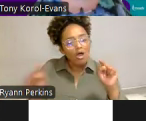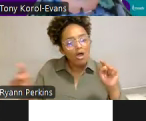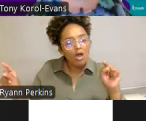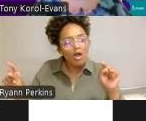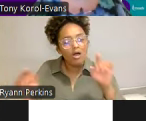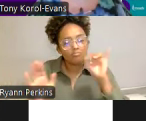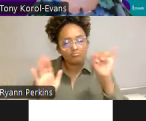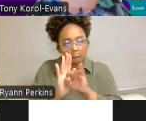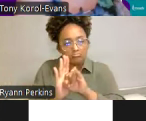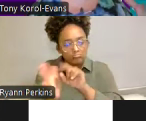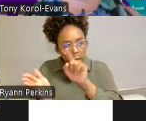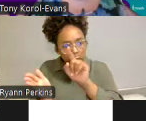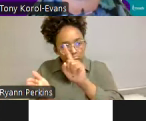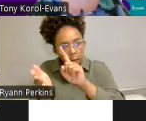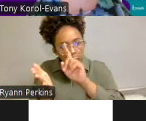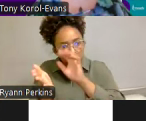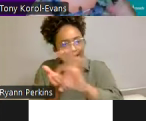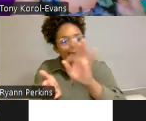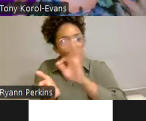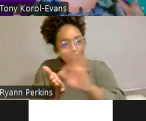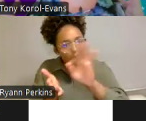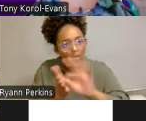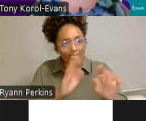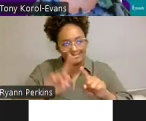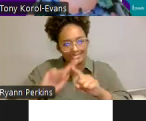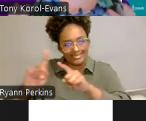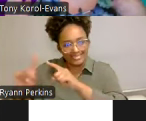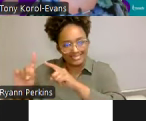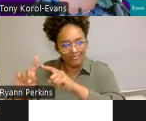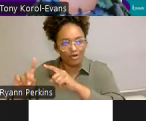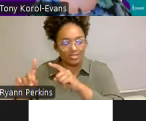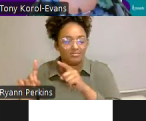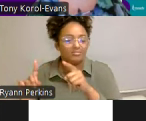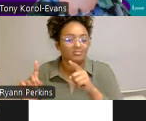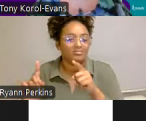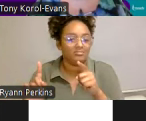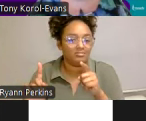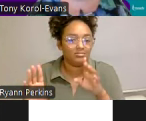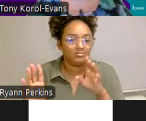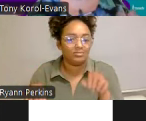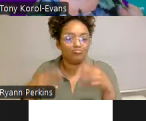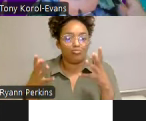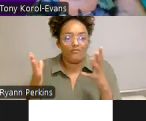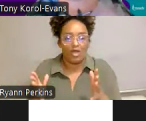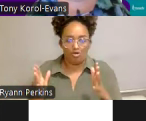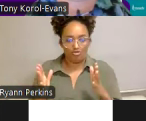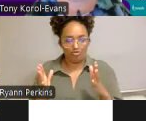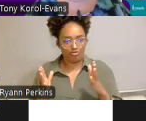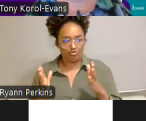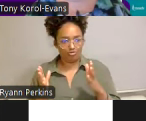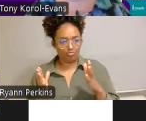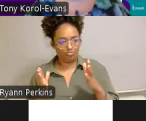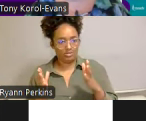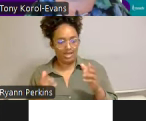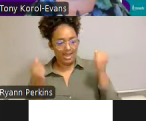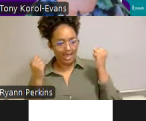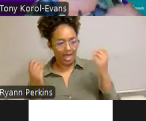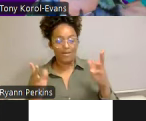of an example. And they do it nationwide to see how many people are being served by service